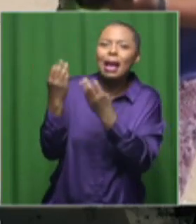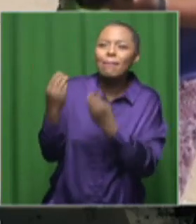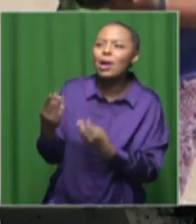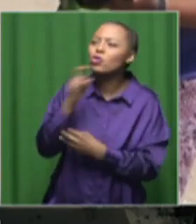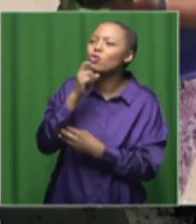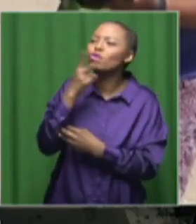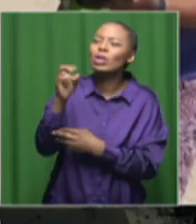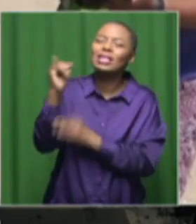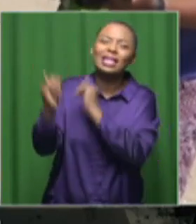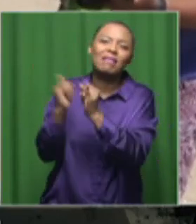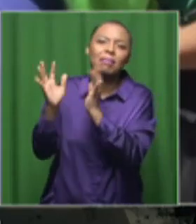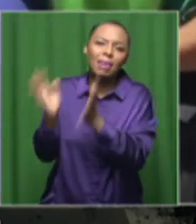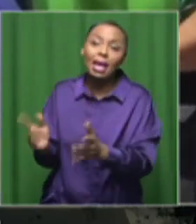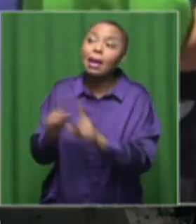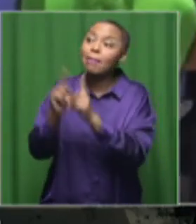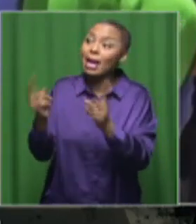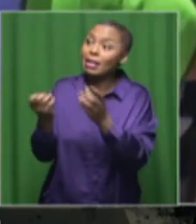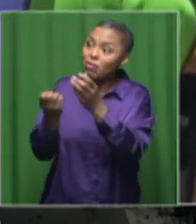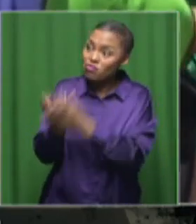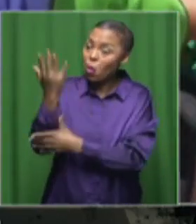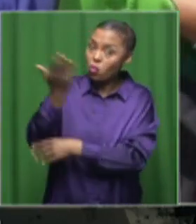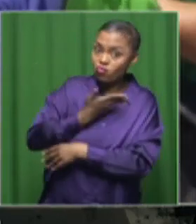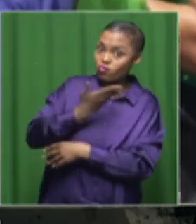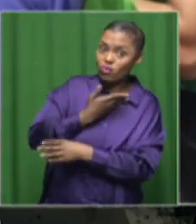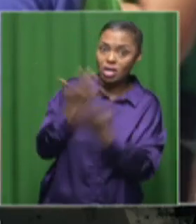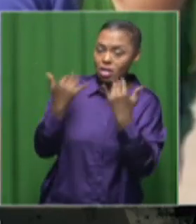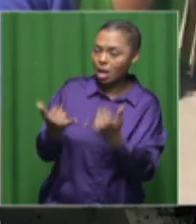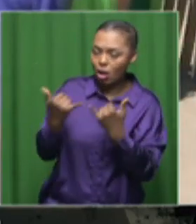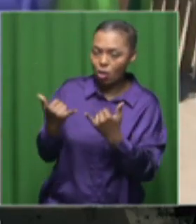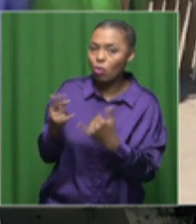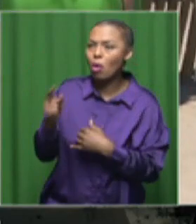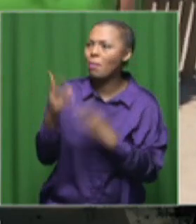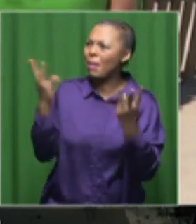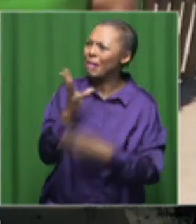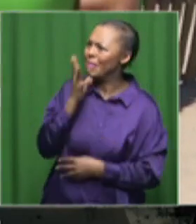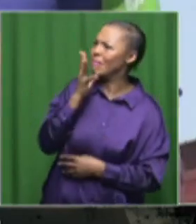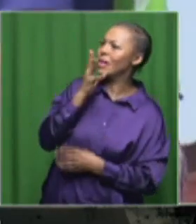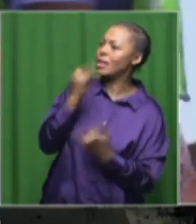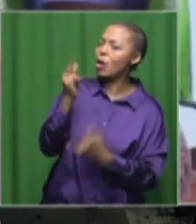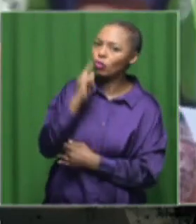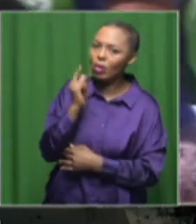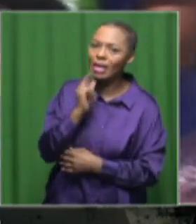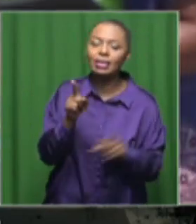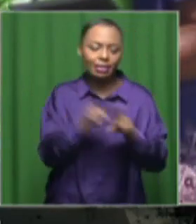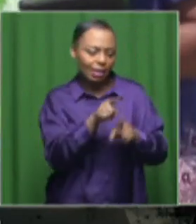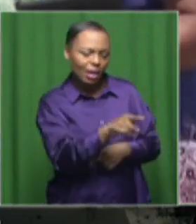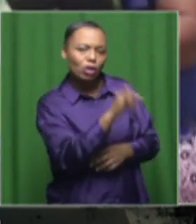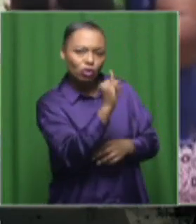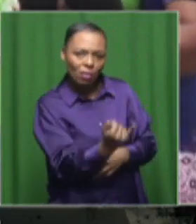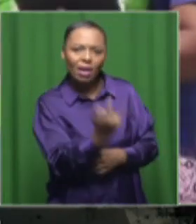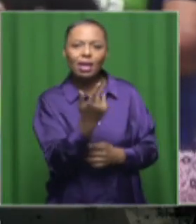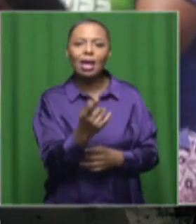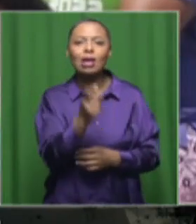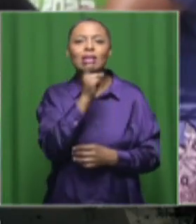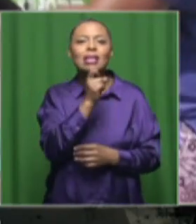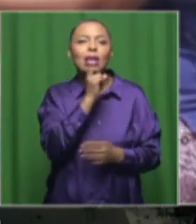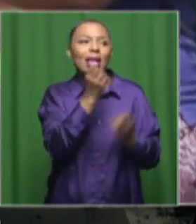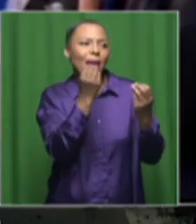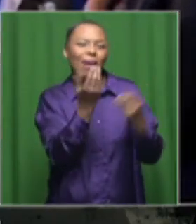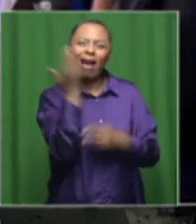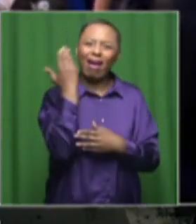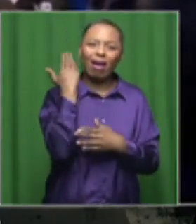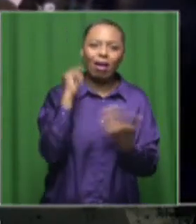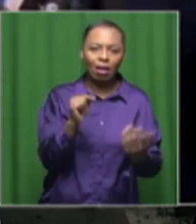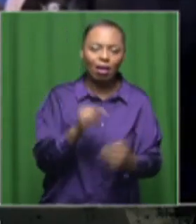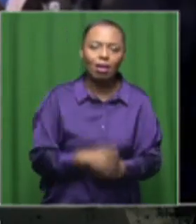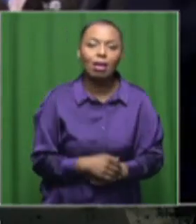major growth that has happened in Tshwane, in the municipality. And the same in Joburg. And I just think that our